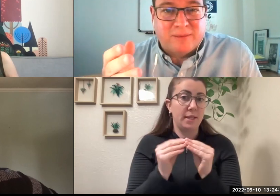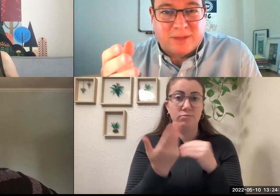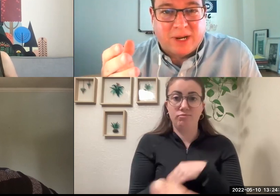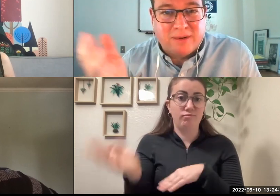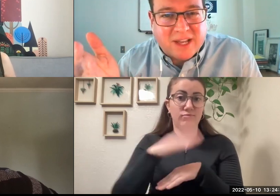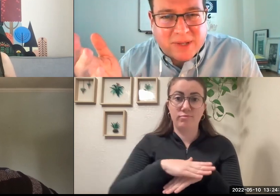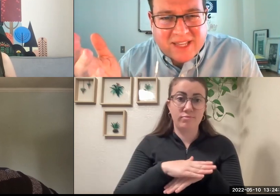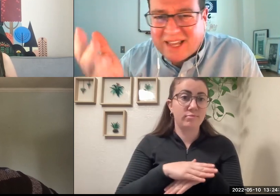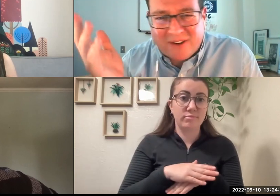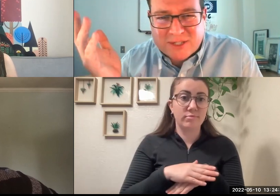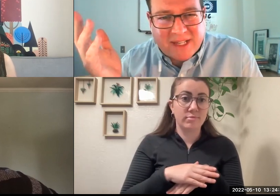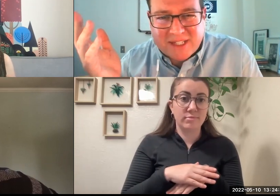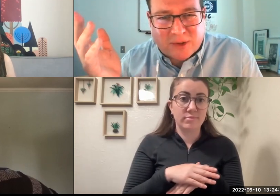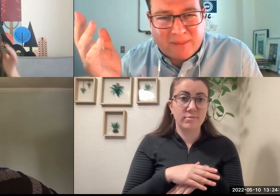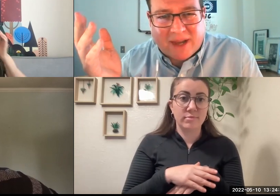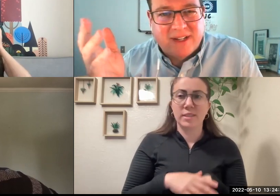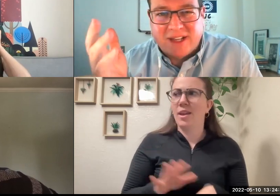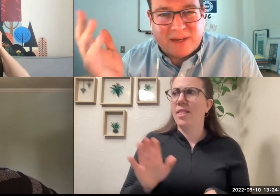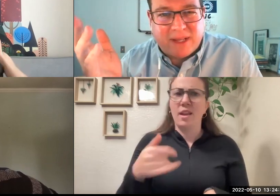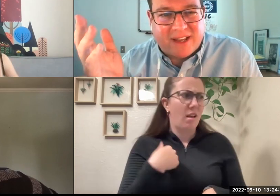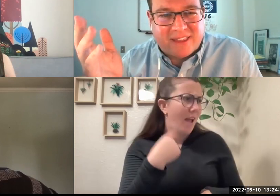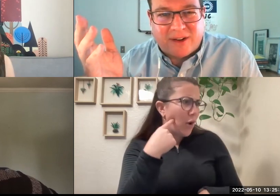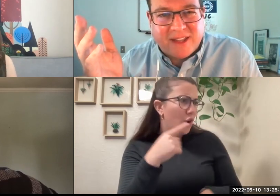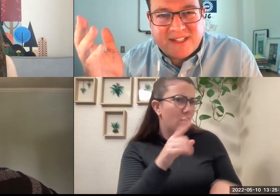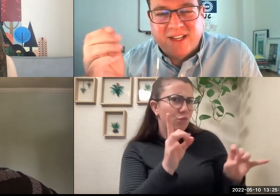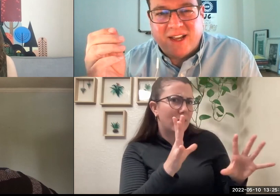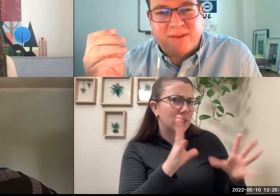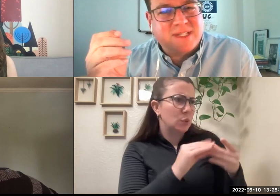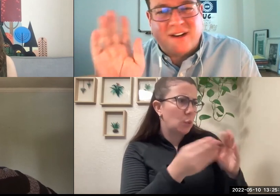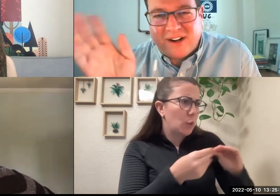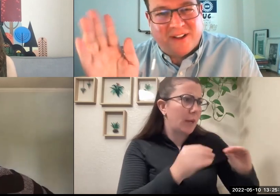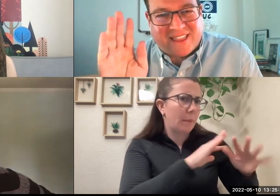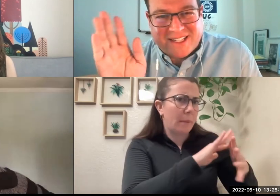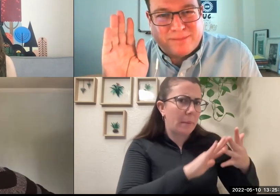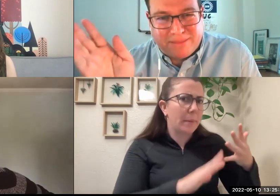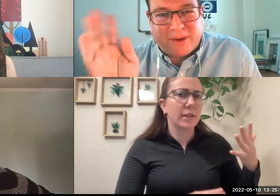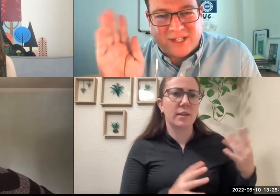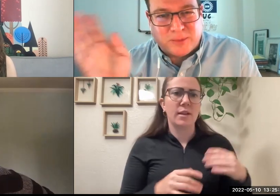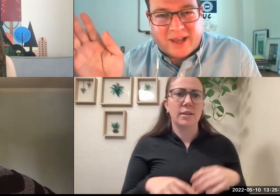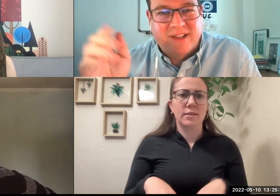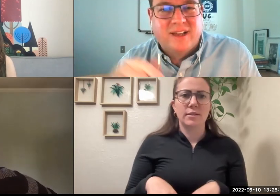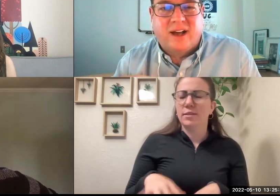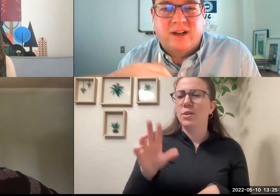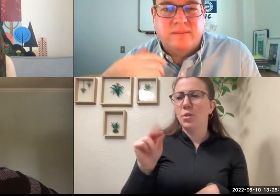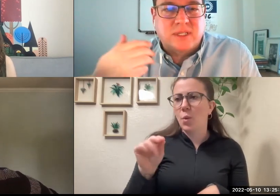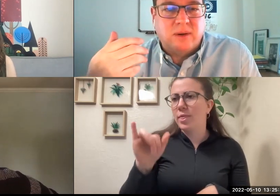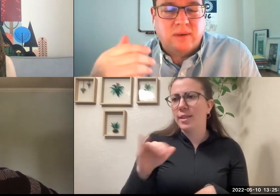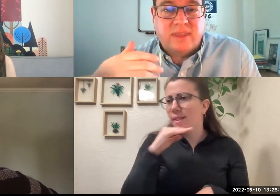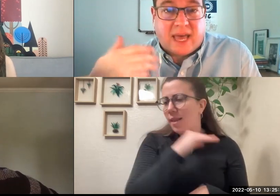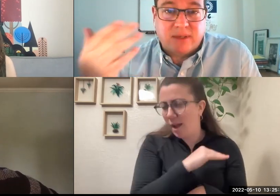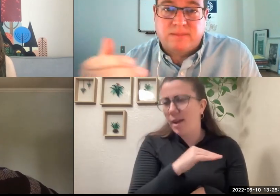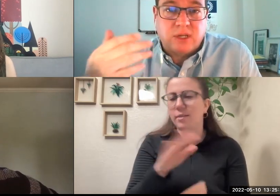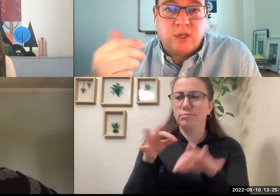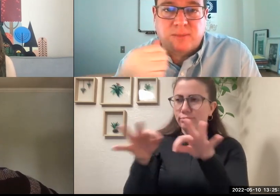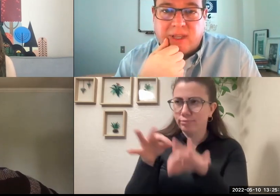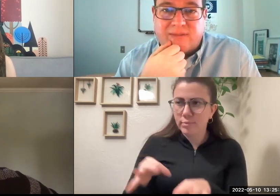then they would come to the break room and say, I heard this crazy story about, it's gonna be like, you know, this. And they would say, no, like that's bogus, here's why. So